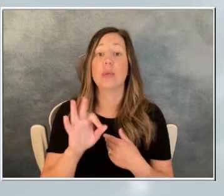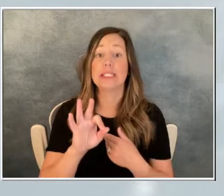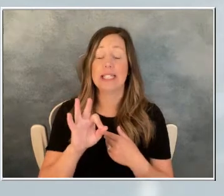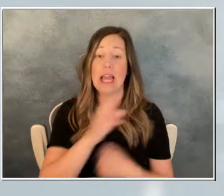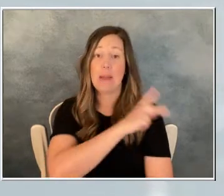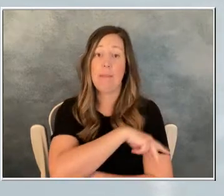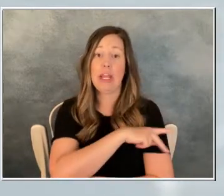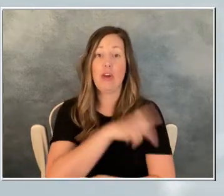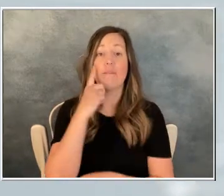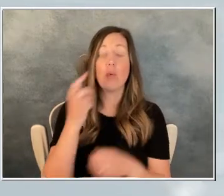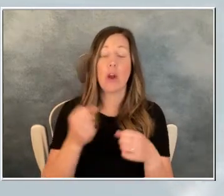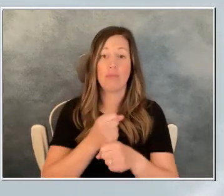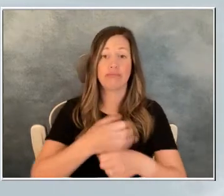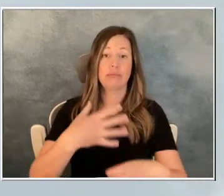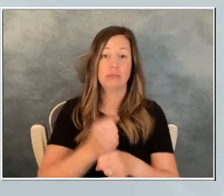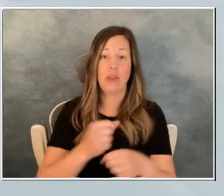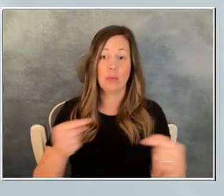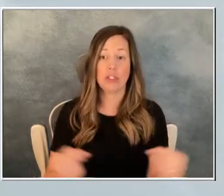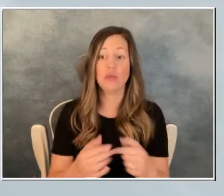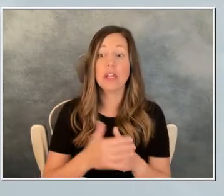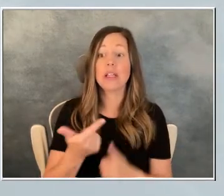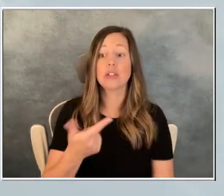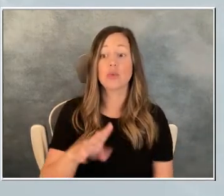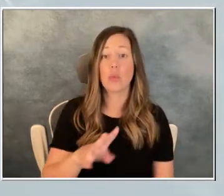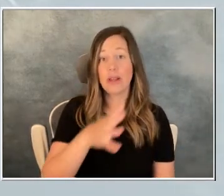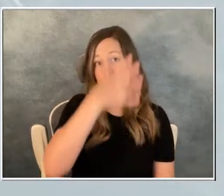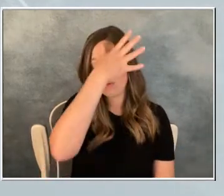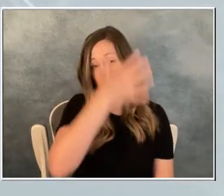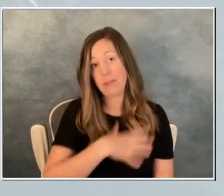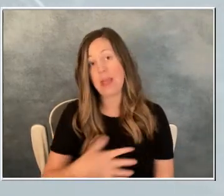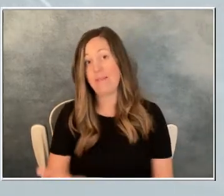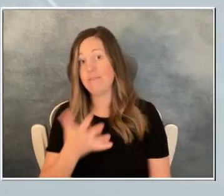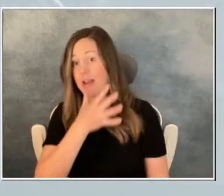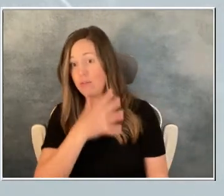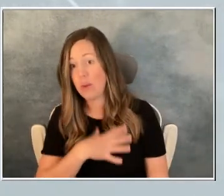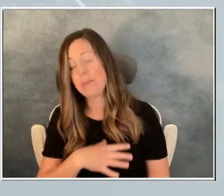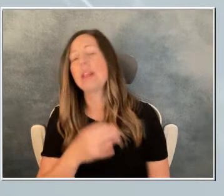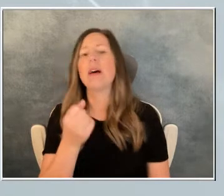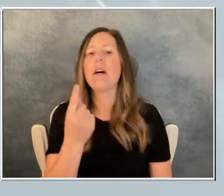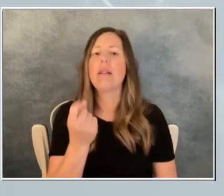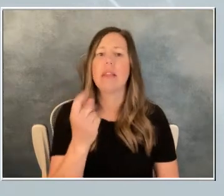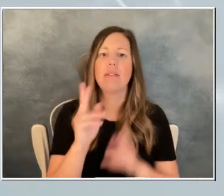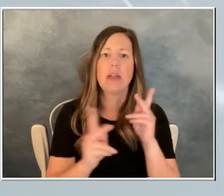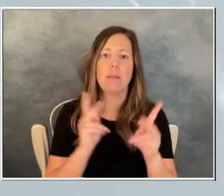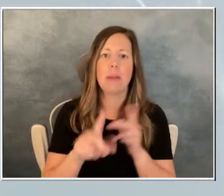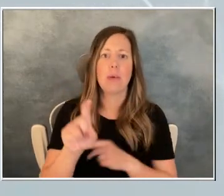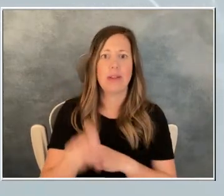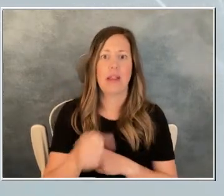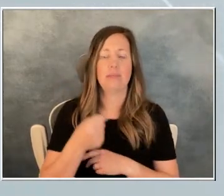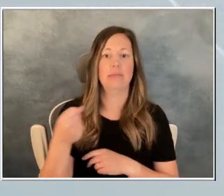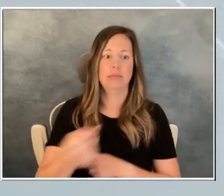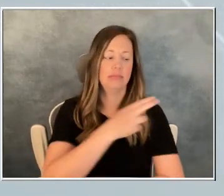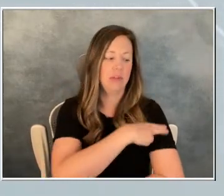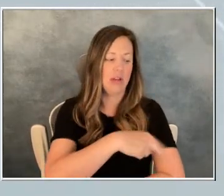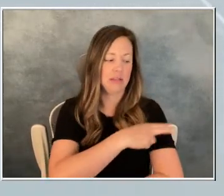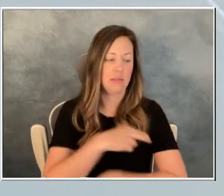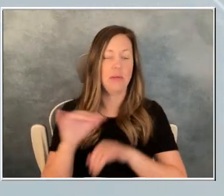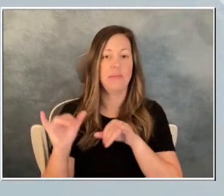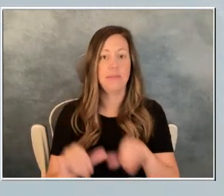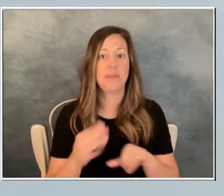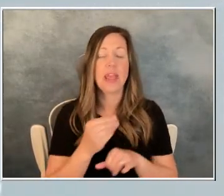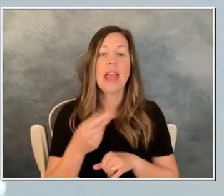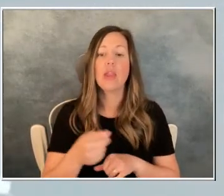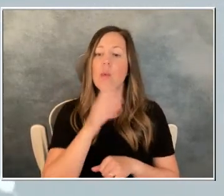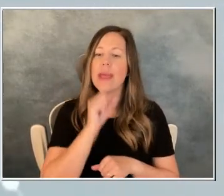injuries, 24 men, 5 women. 11 people ended up needing to be hospitalized, and those ages range